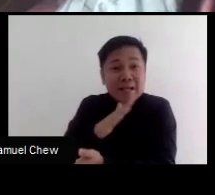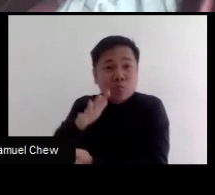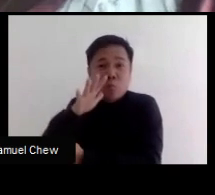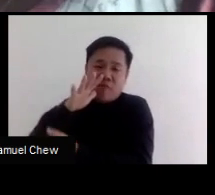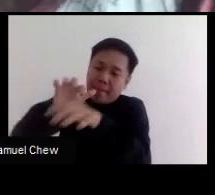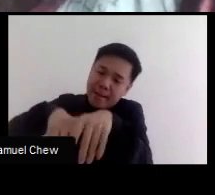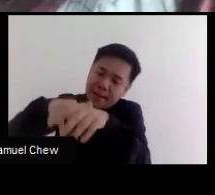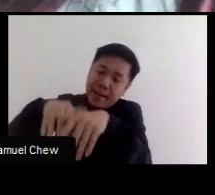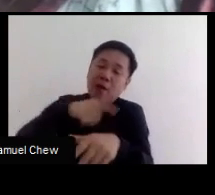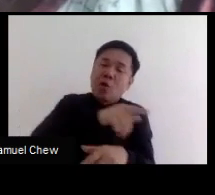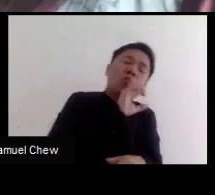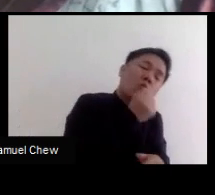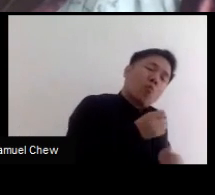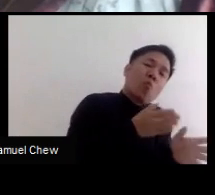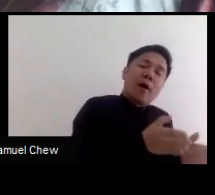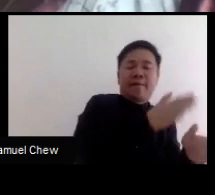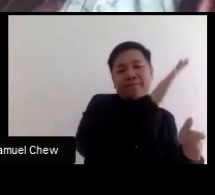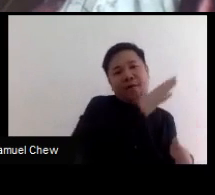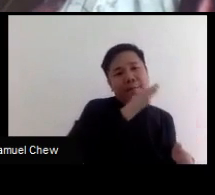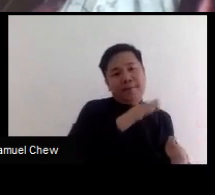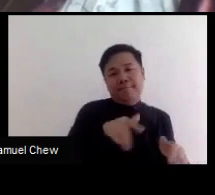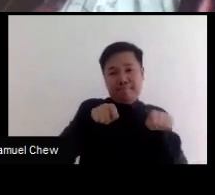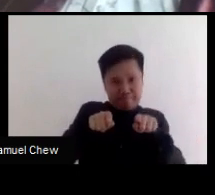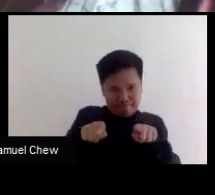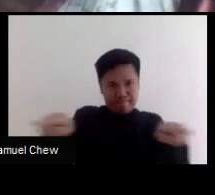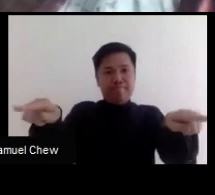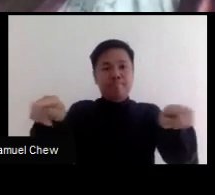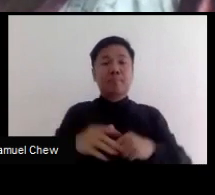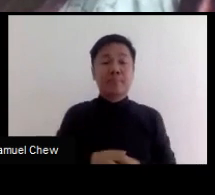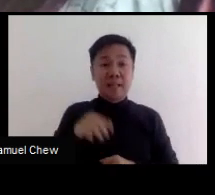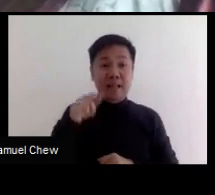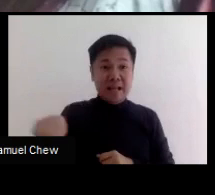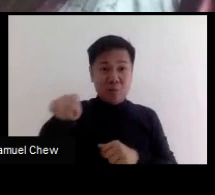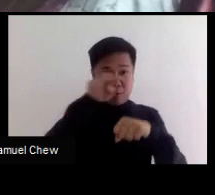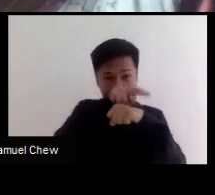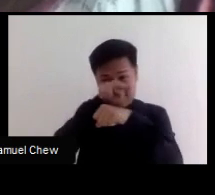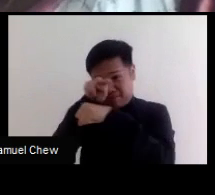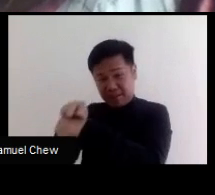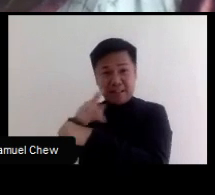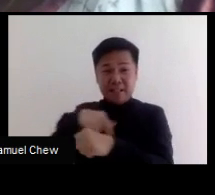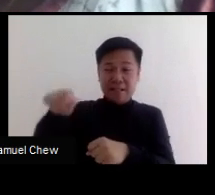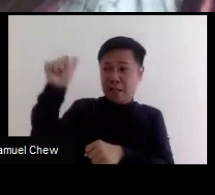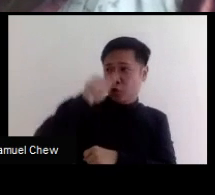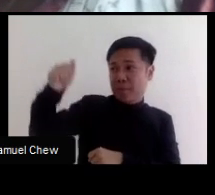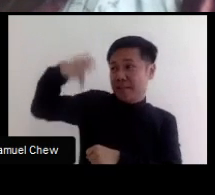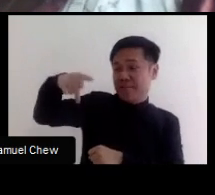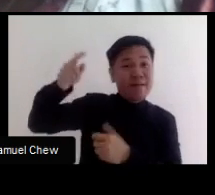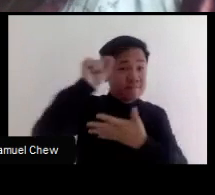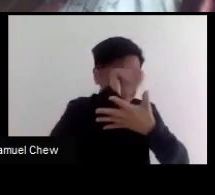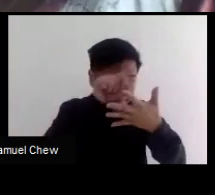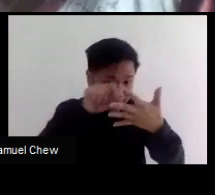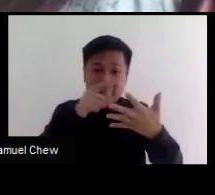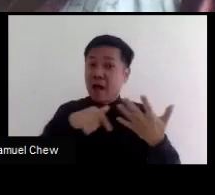We feel the need for a monitoring framework for the Asia Pacific indicators. On that note, I